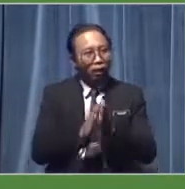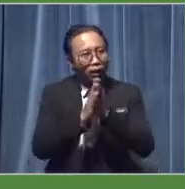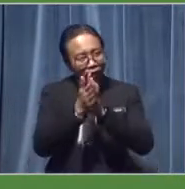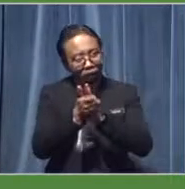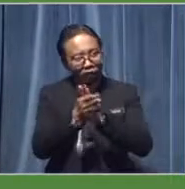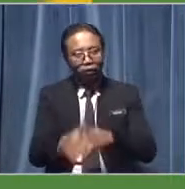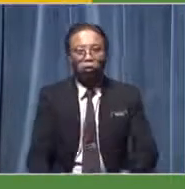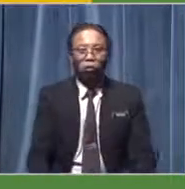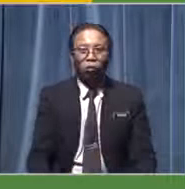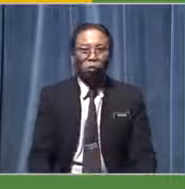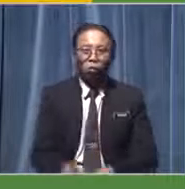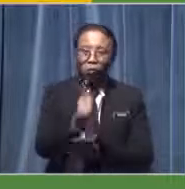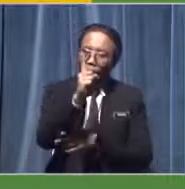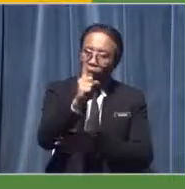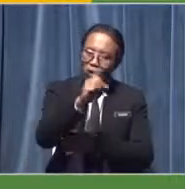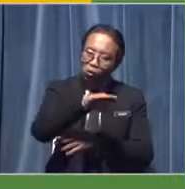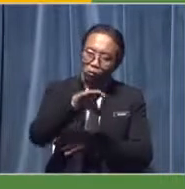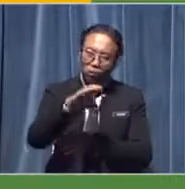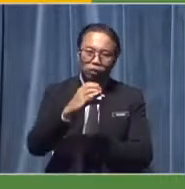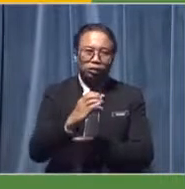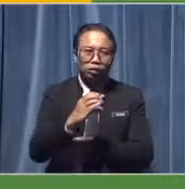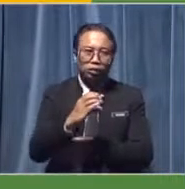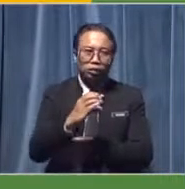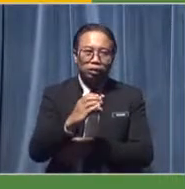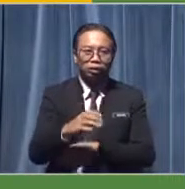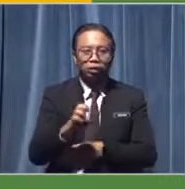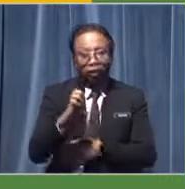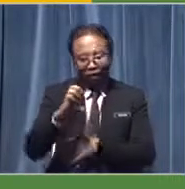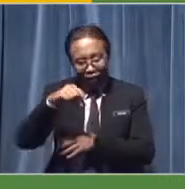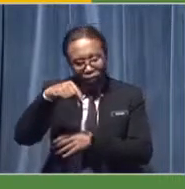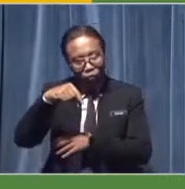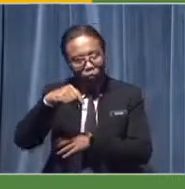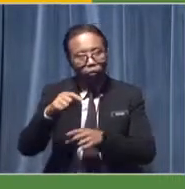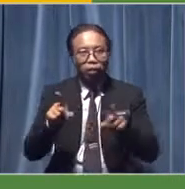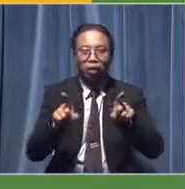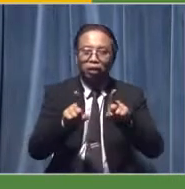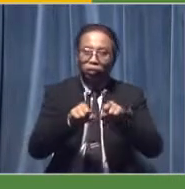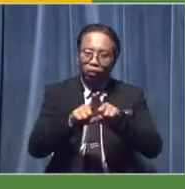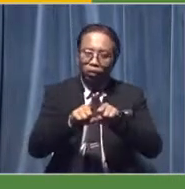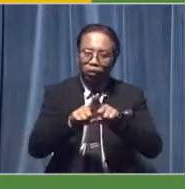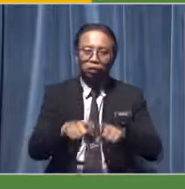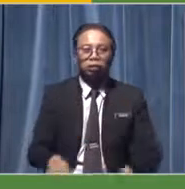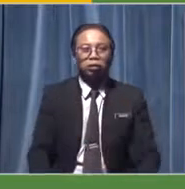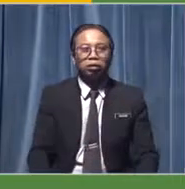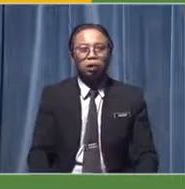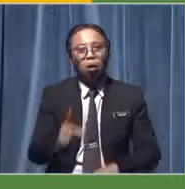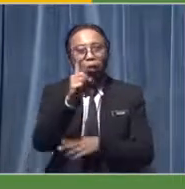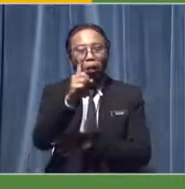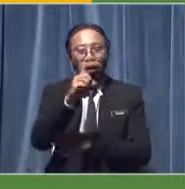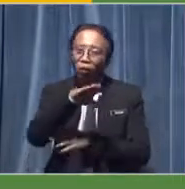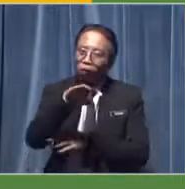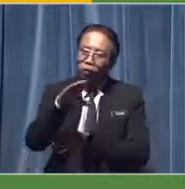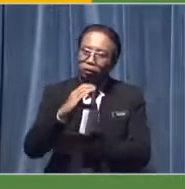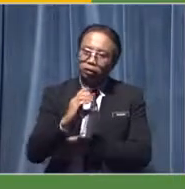Hence, 1 over C equivalence equals 1